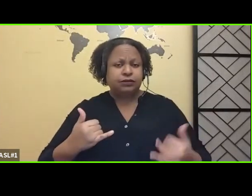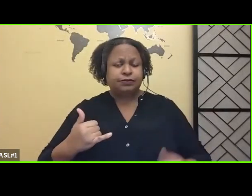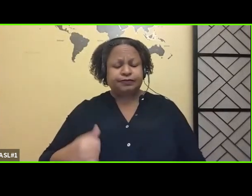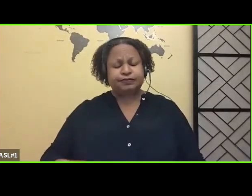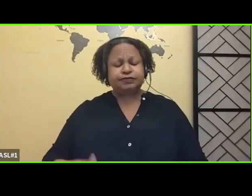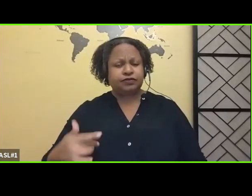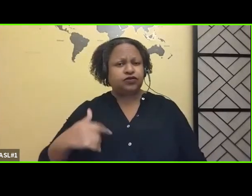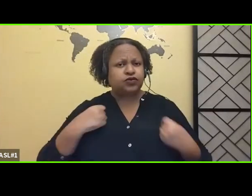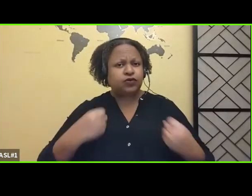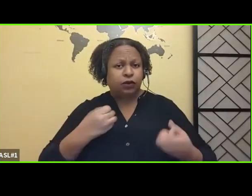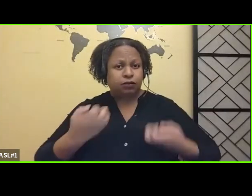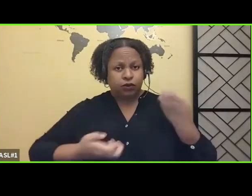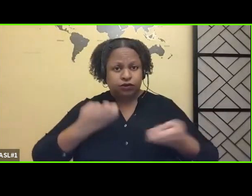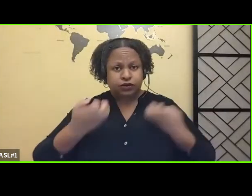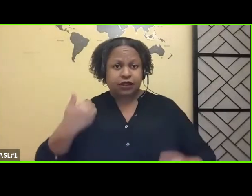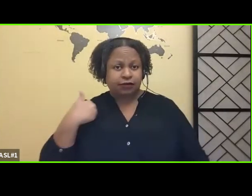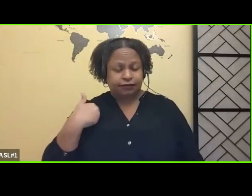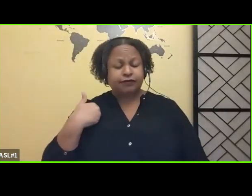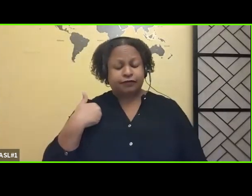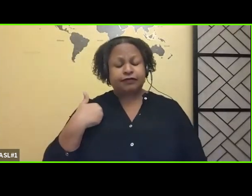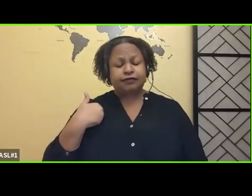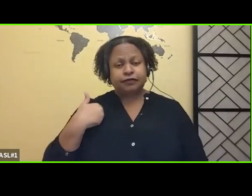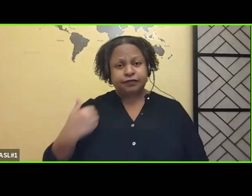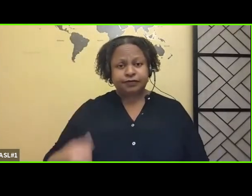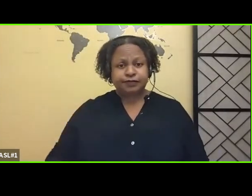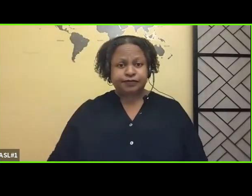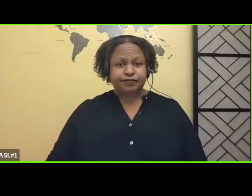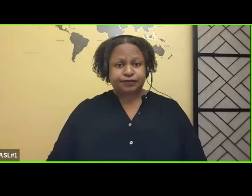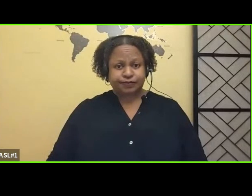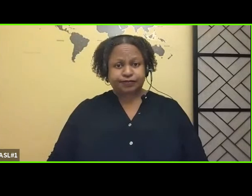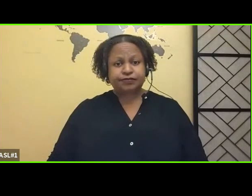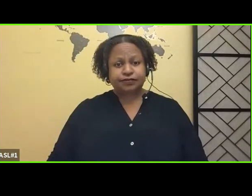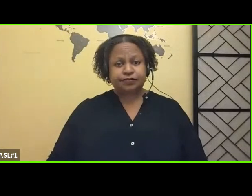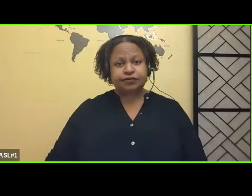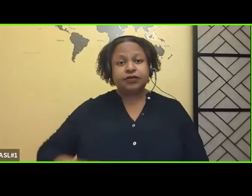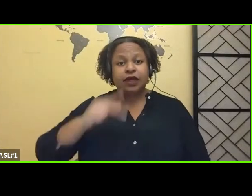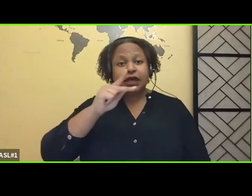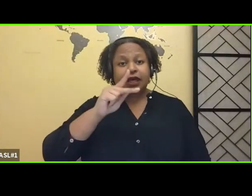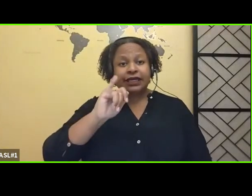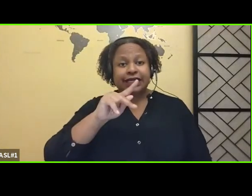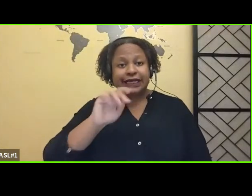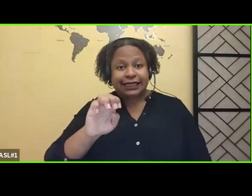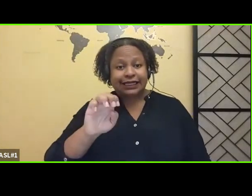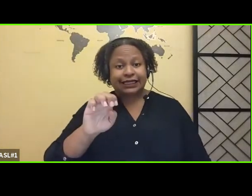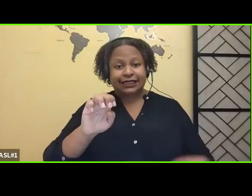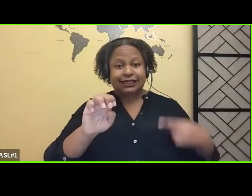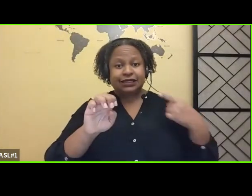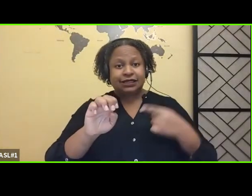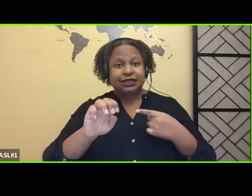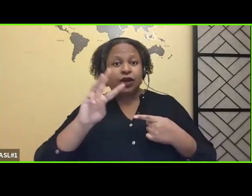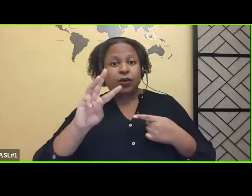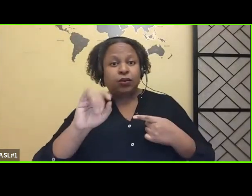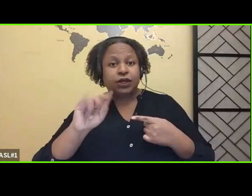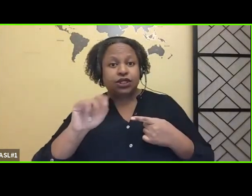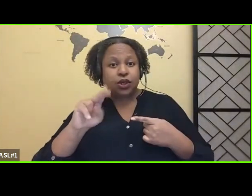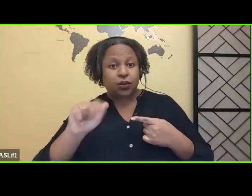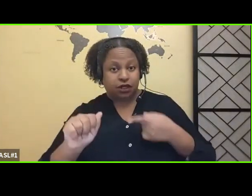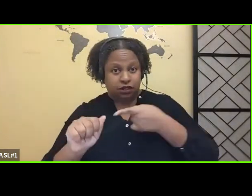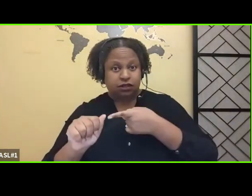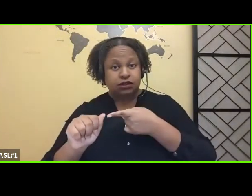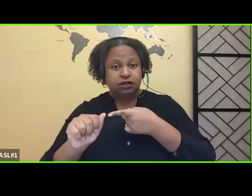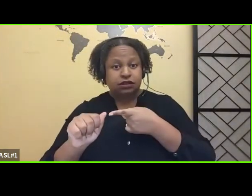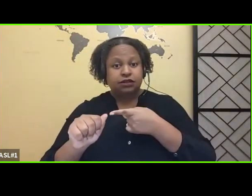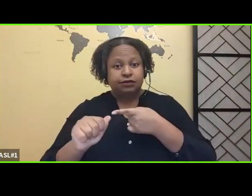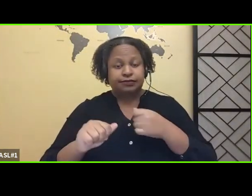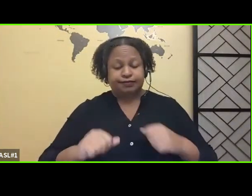because there are, you know, Kiki and, you know, Winona. I want